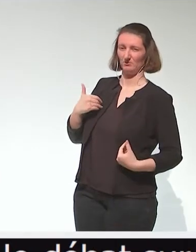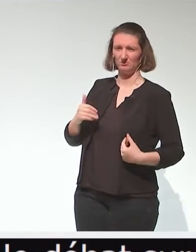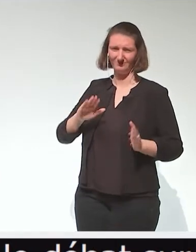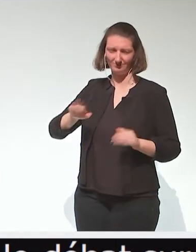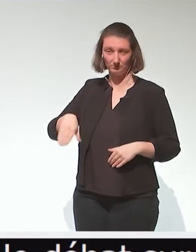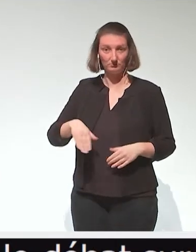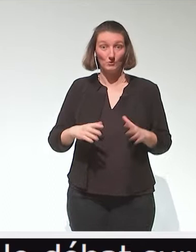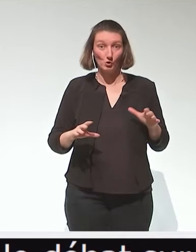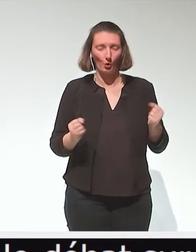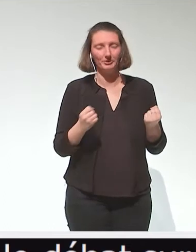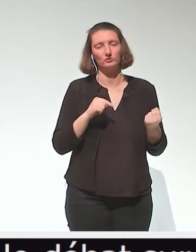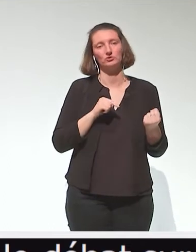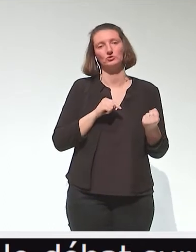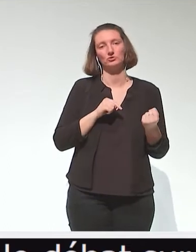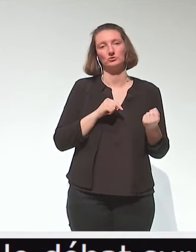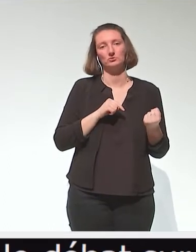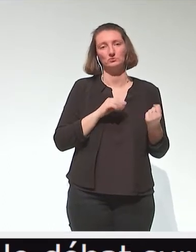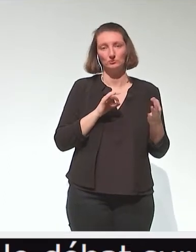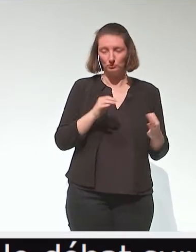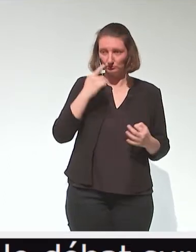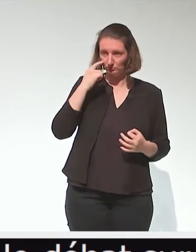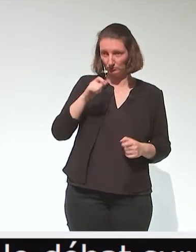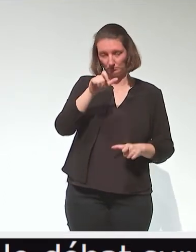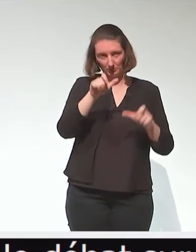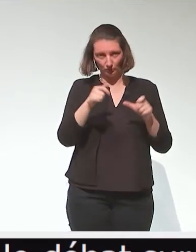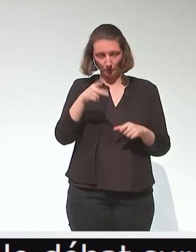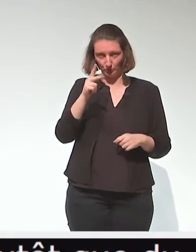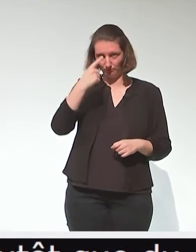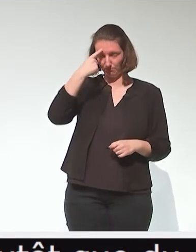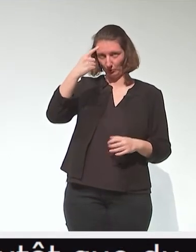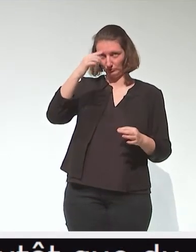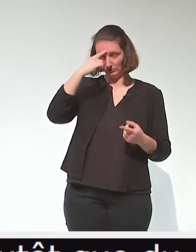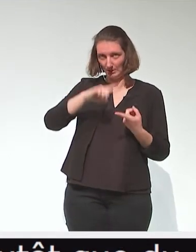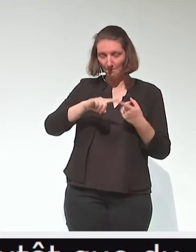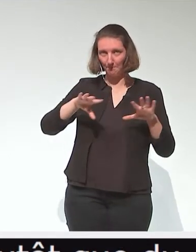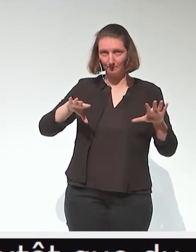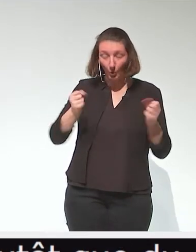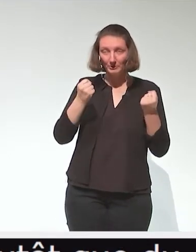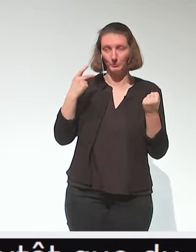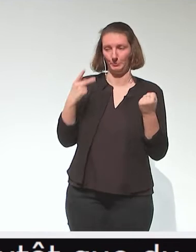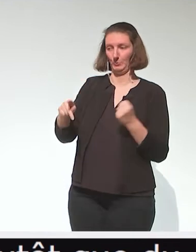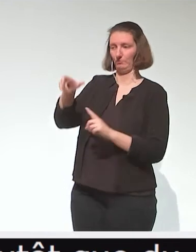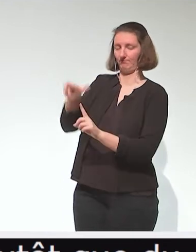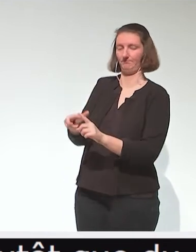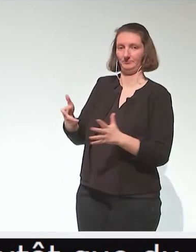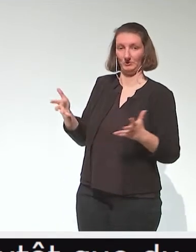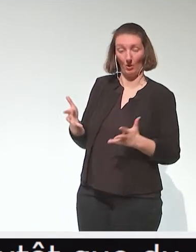about abilities, what are the abilities of people with how they can work, how they can help,